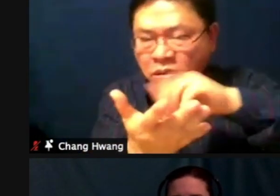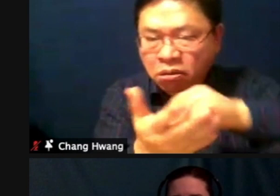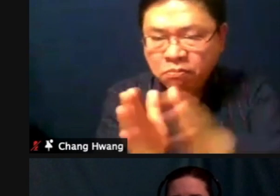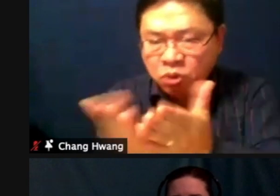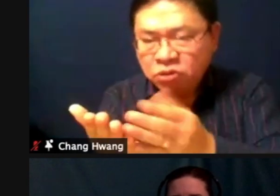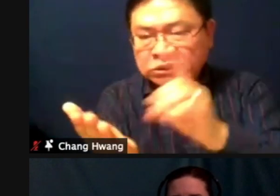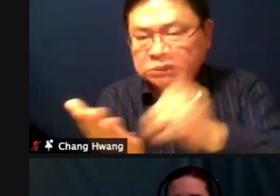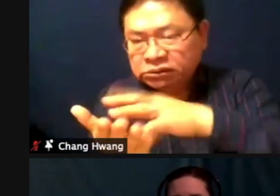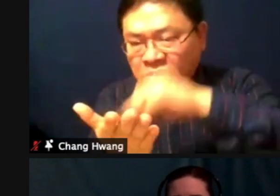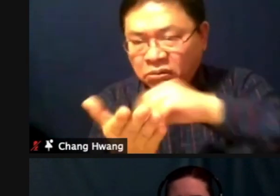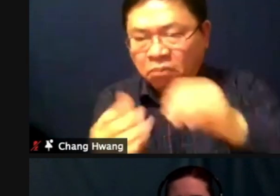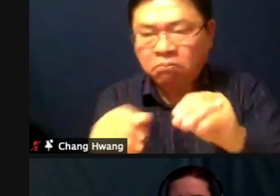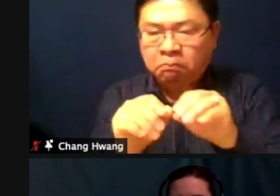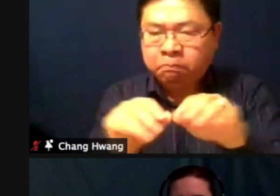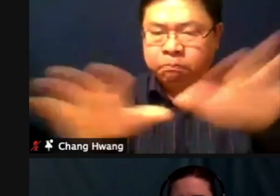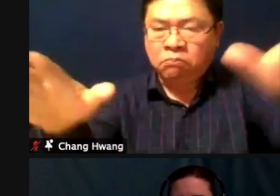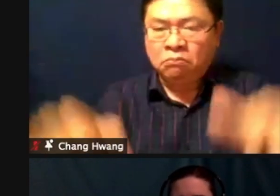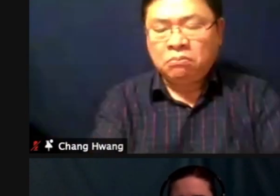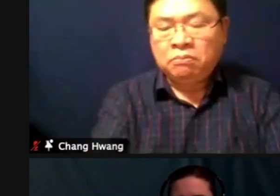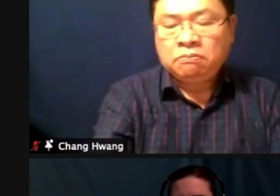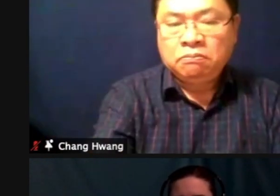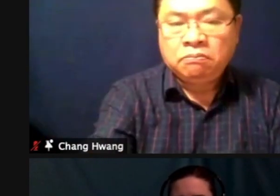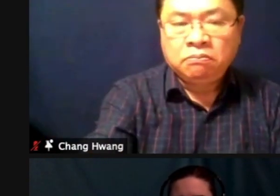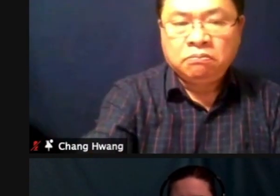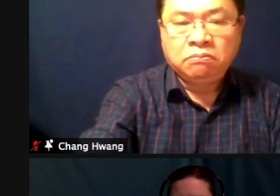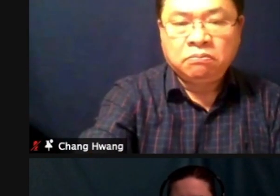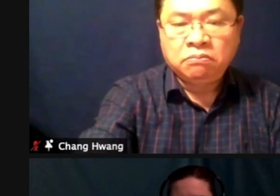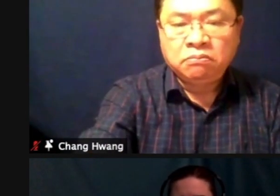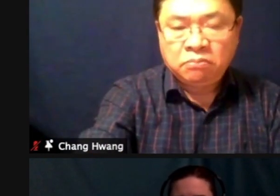And so those 2 were broadly published, broadly used.